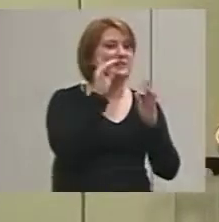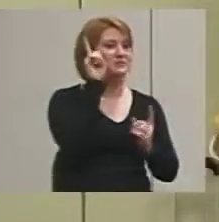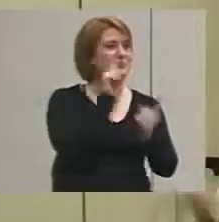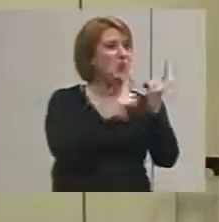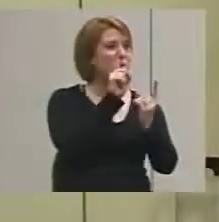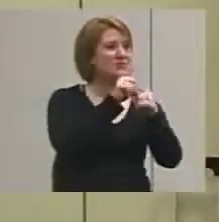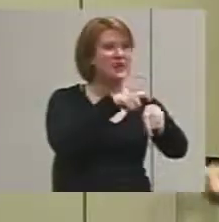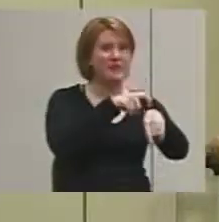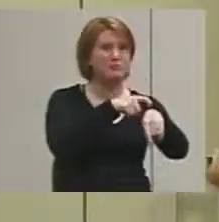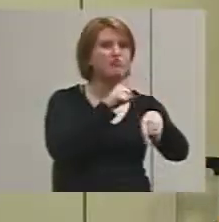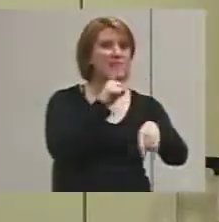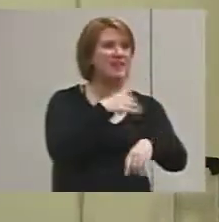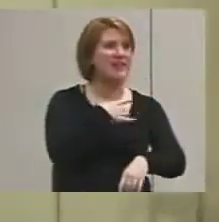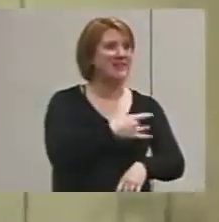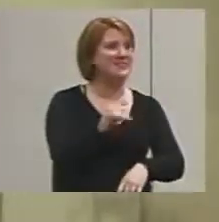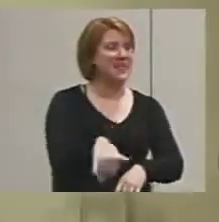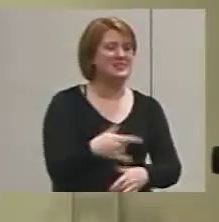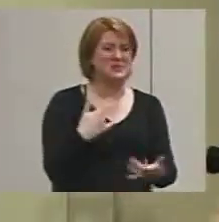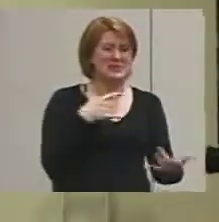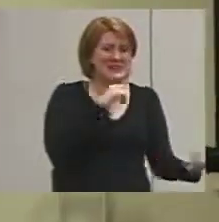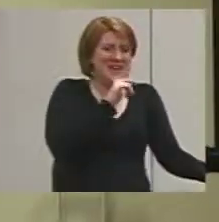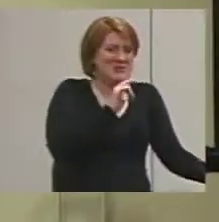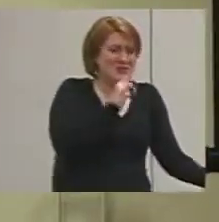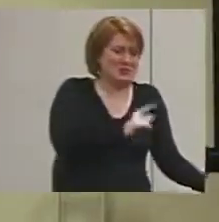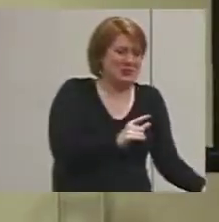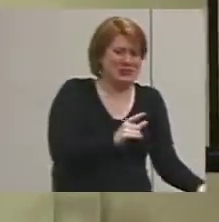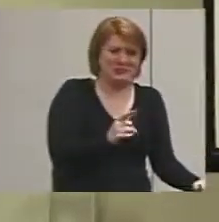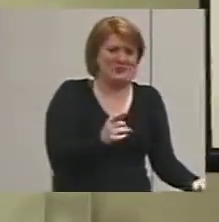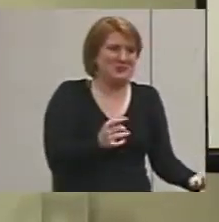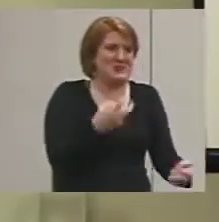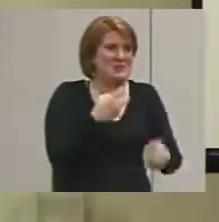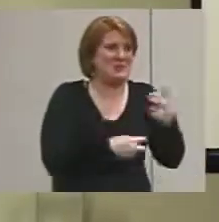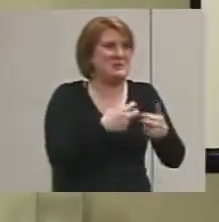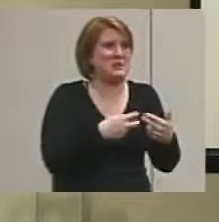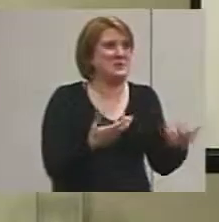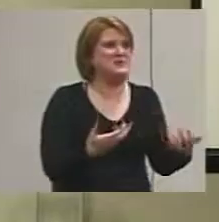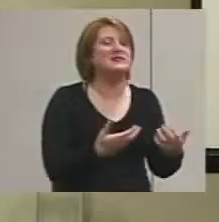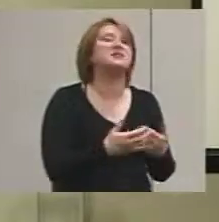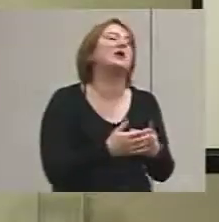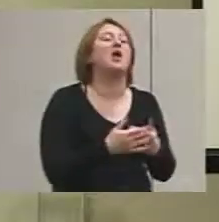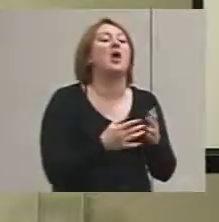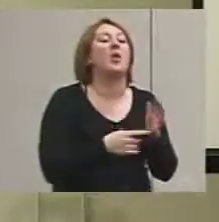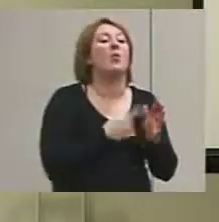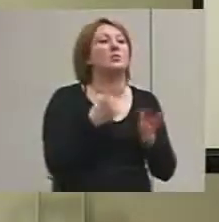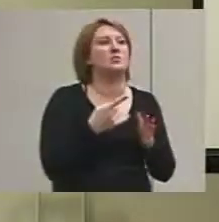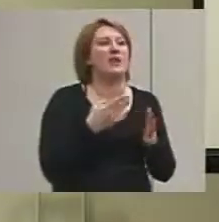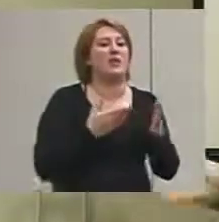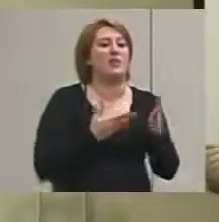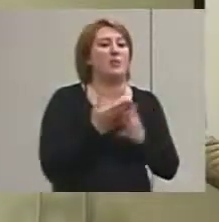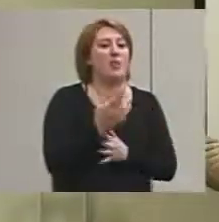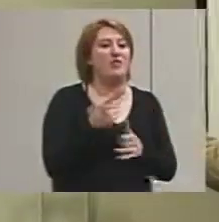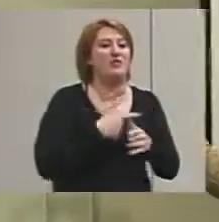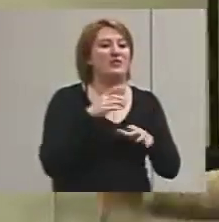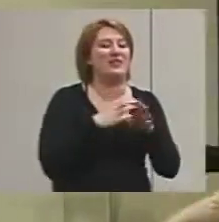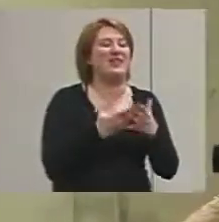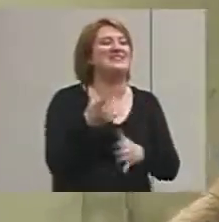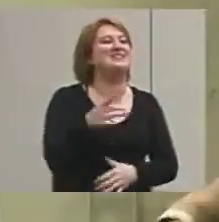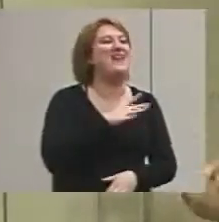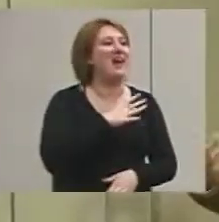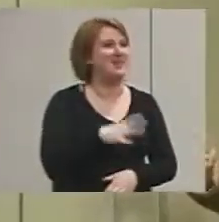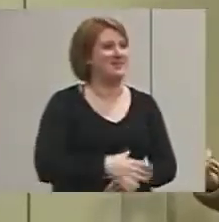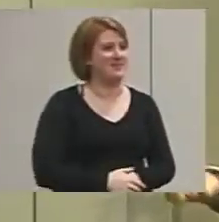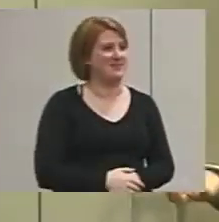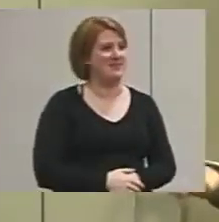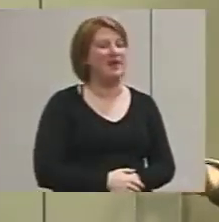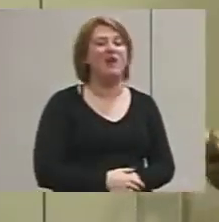one-on-one time. So we're not really sure what is going on with that. And once we get him through that first class, then he's fine. But